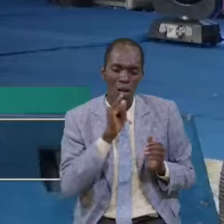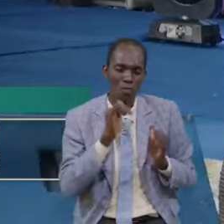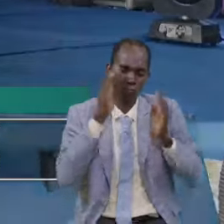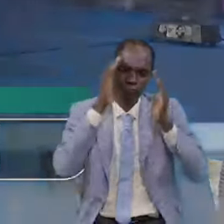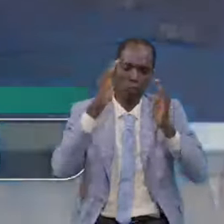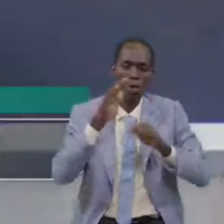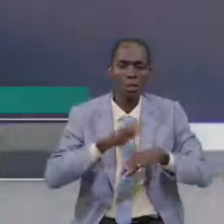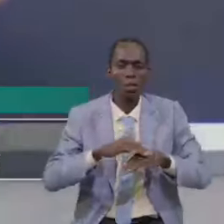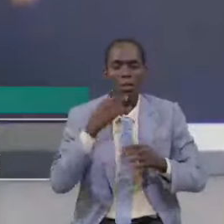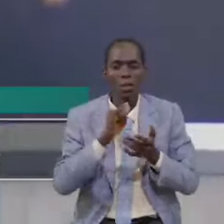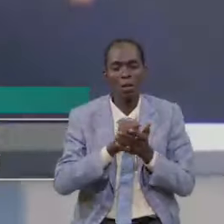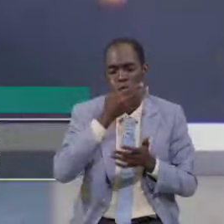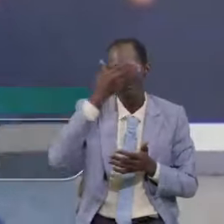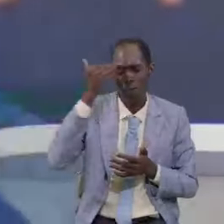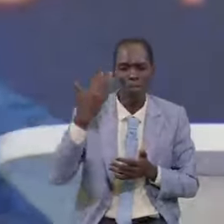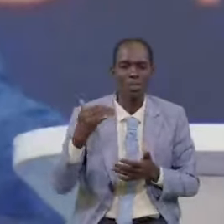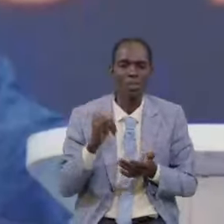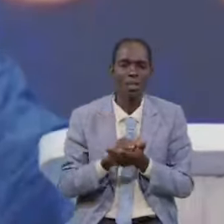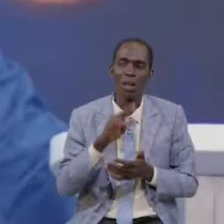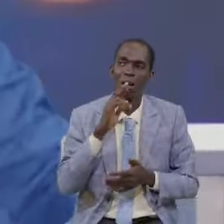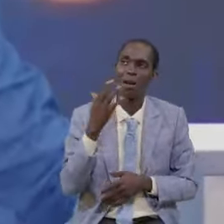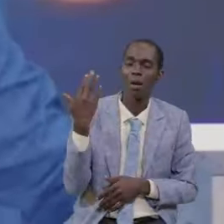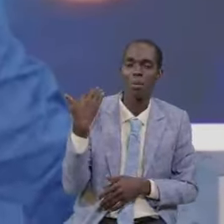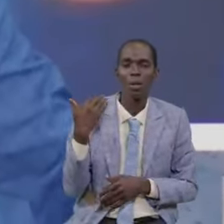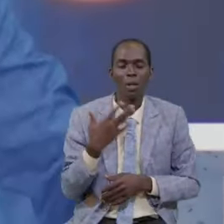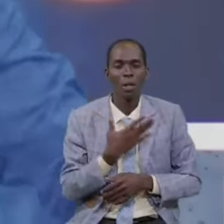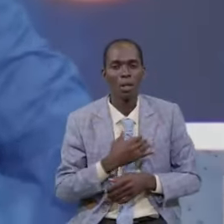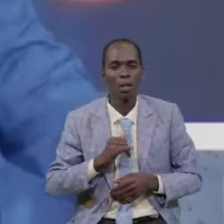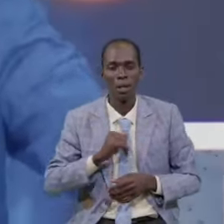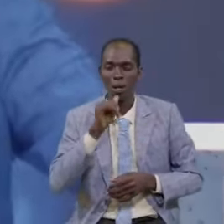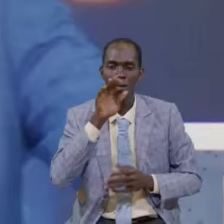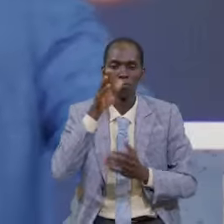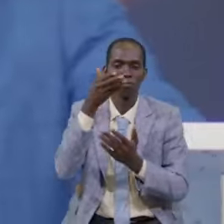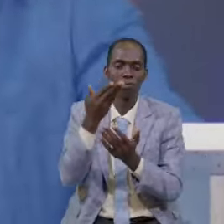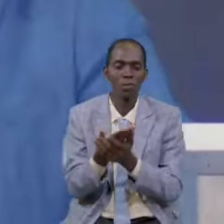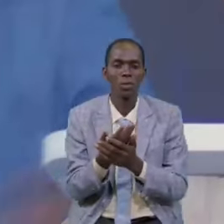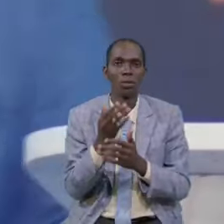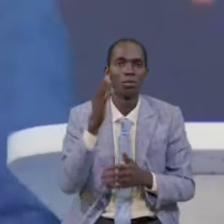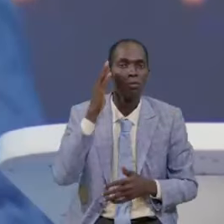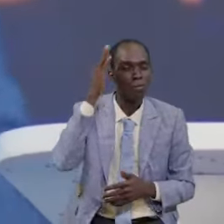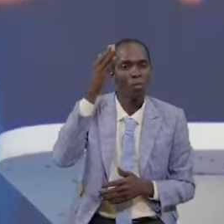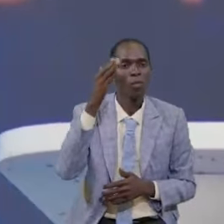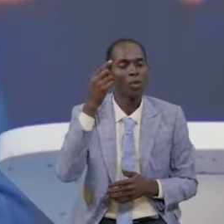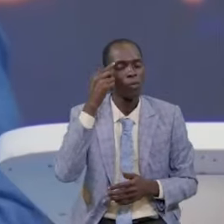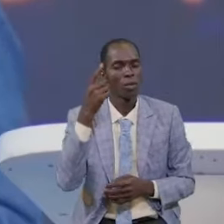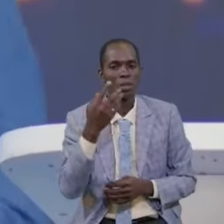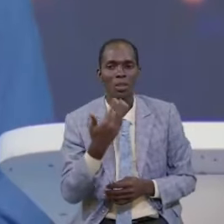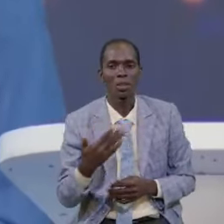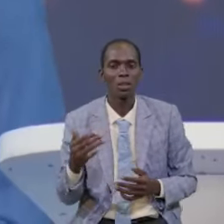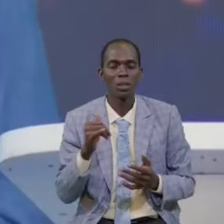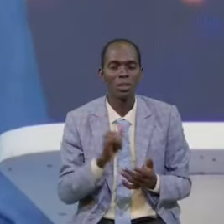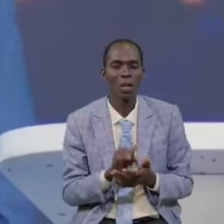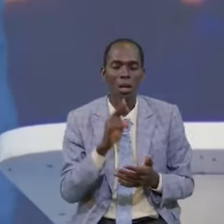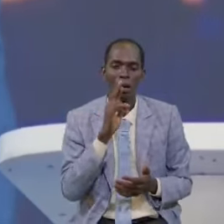are behind, I'm reaching forth unto those things which are before. When you wake up in the